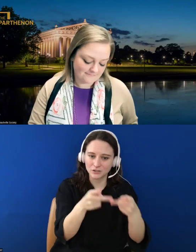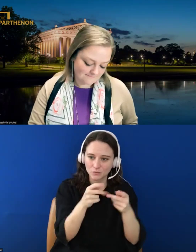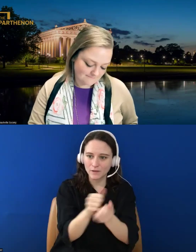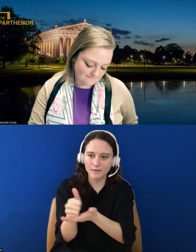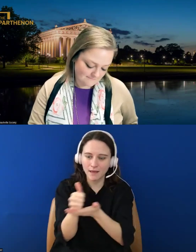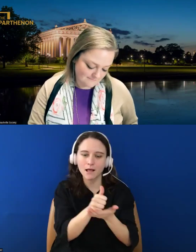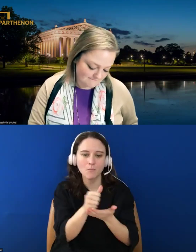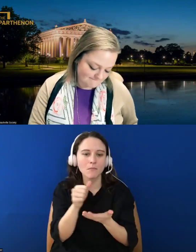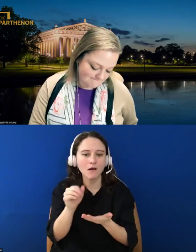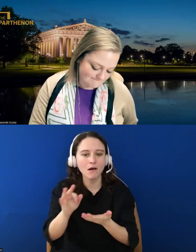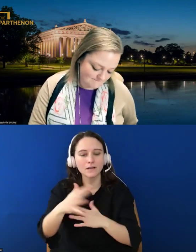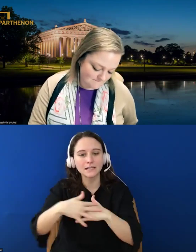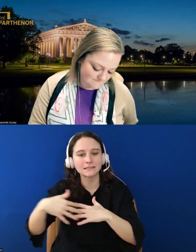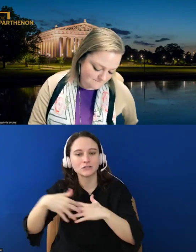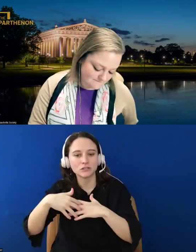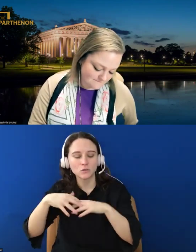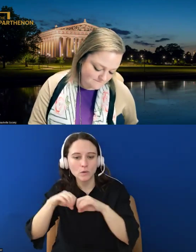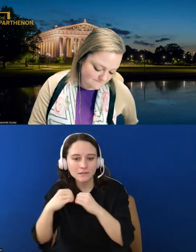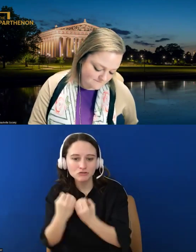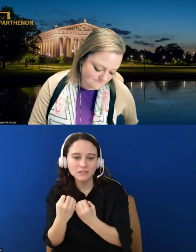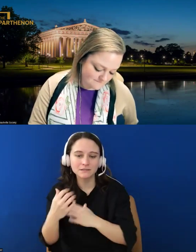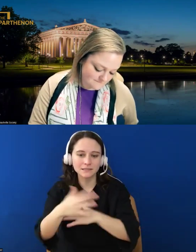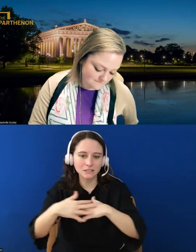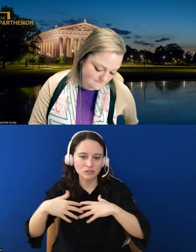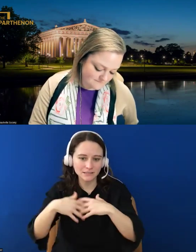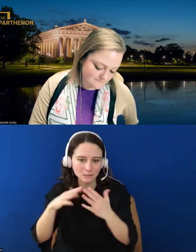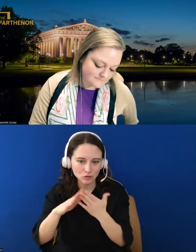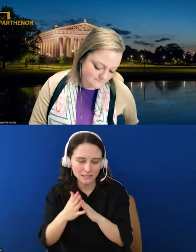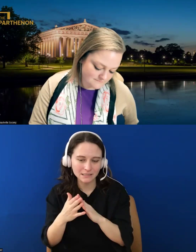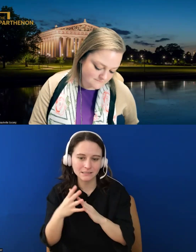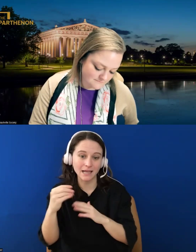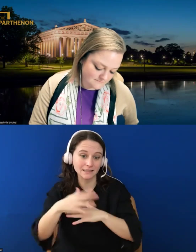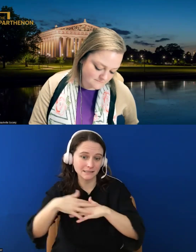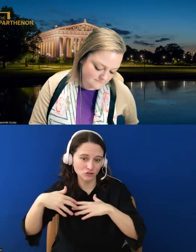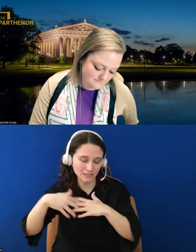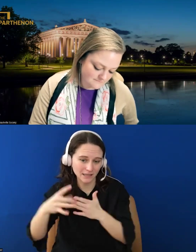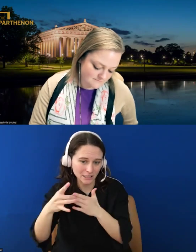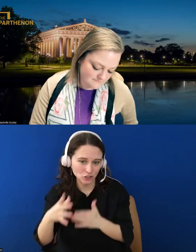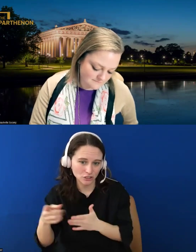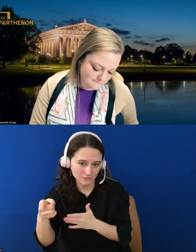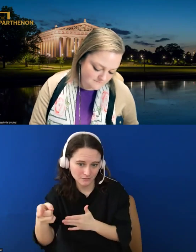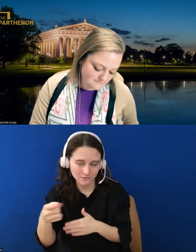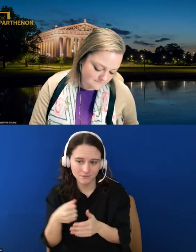indigenous organizations and indigenous communities and leaders, because